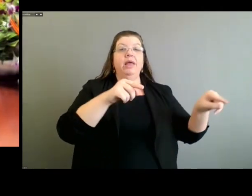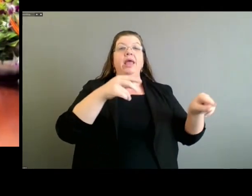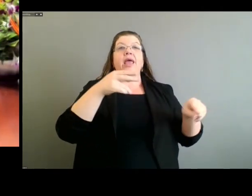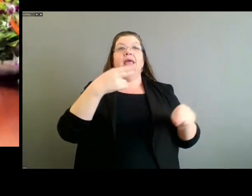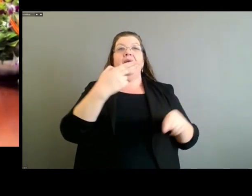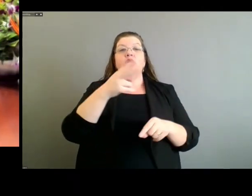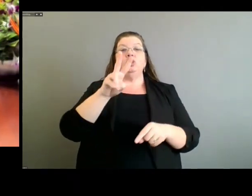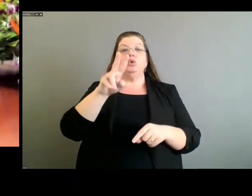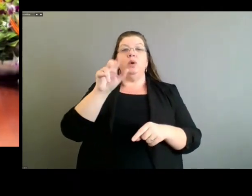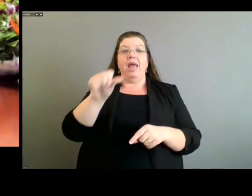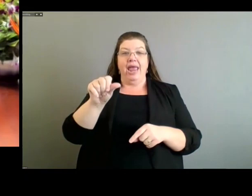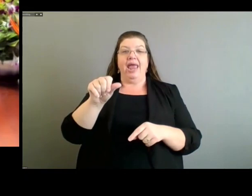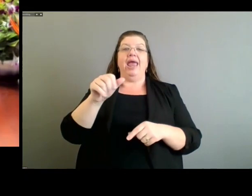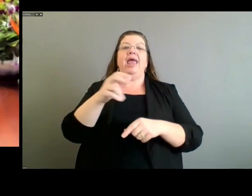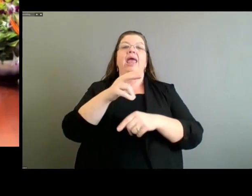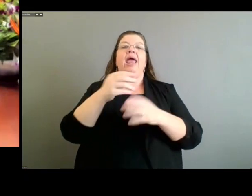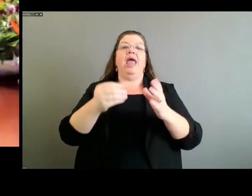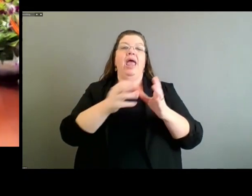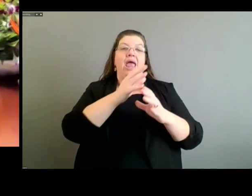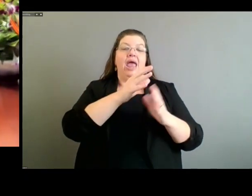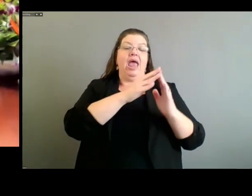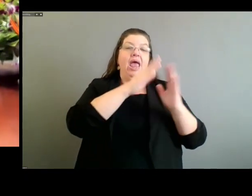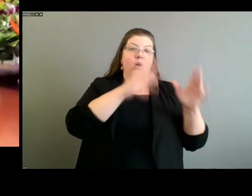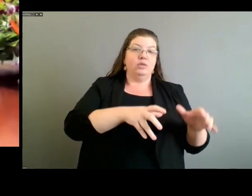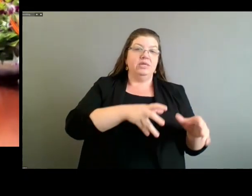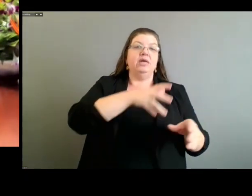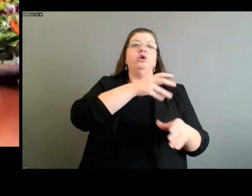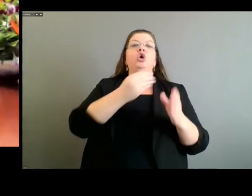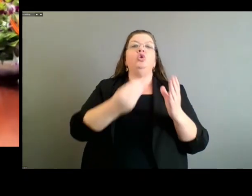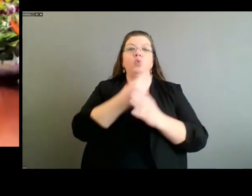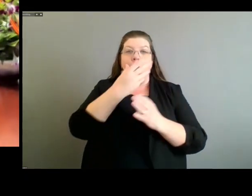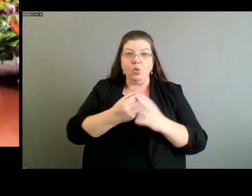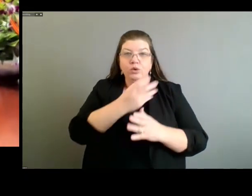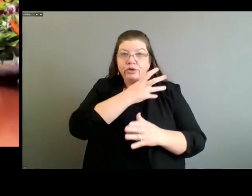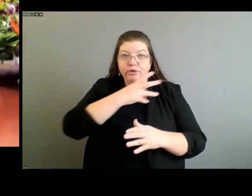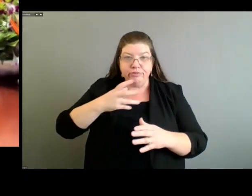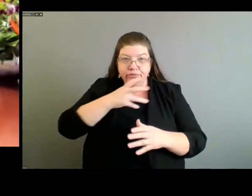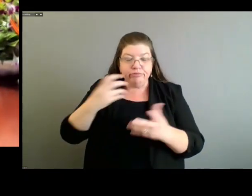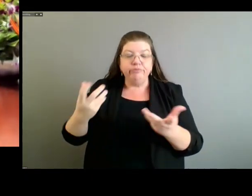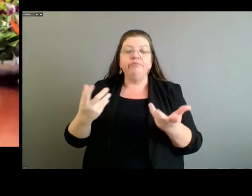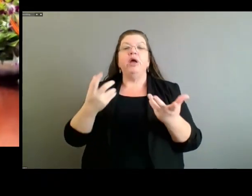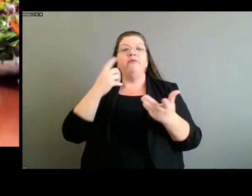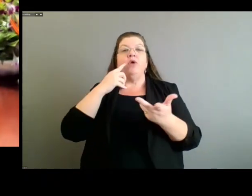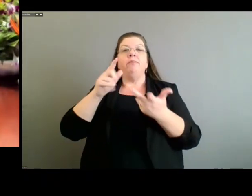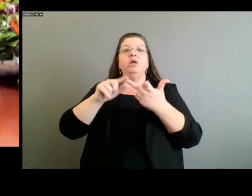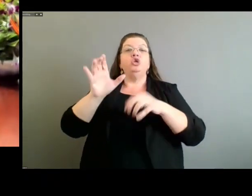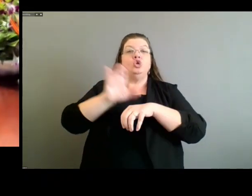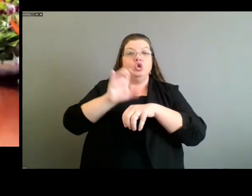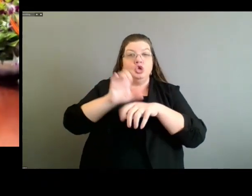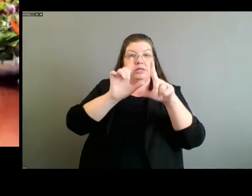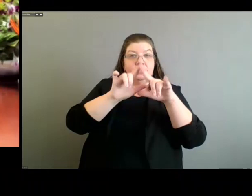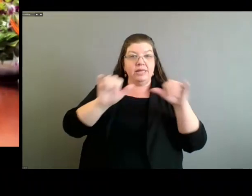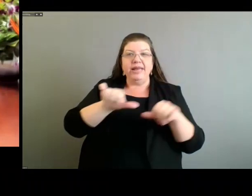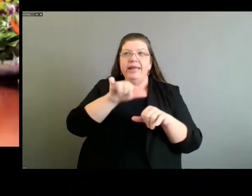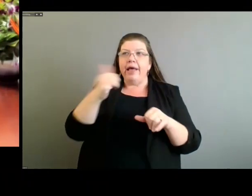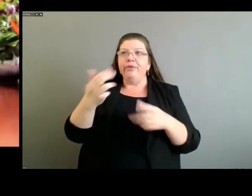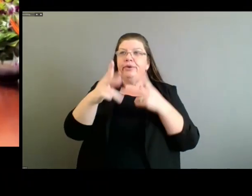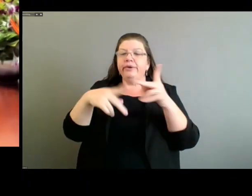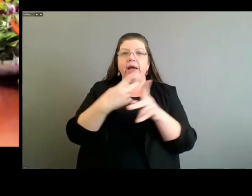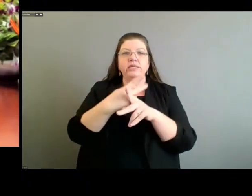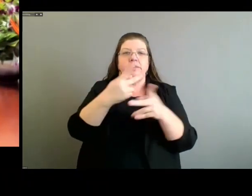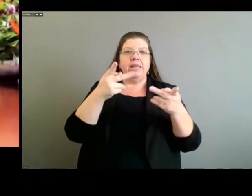housing, will be visiting growers, will be visiting a variety churches and other variety